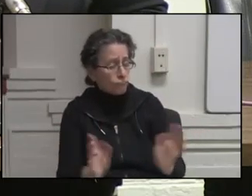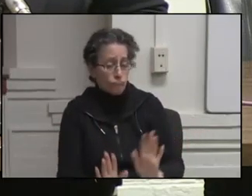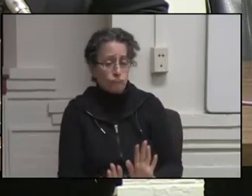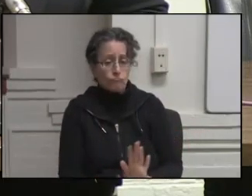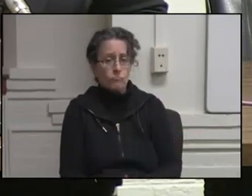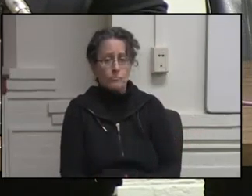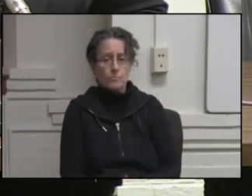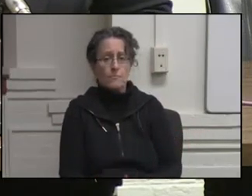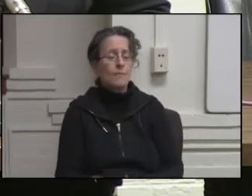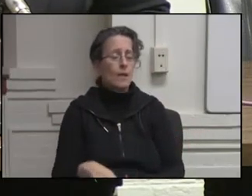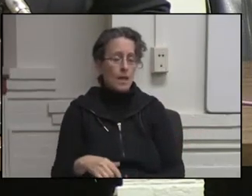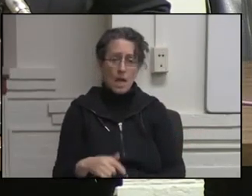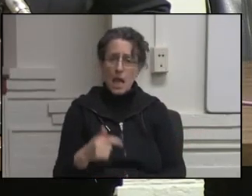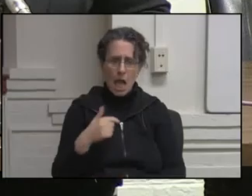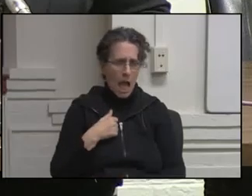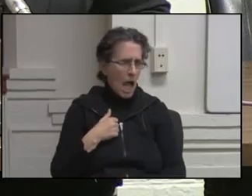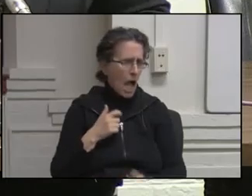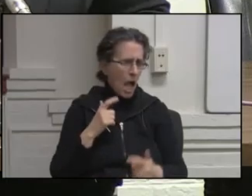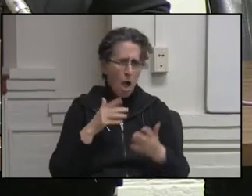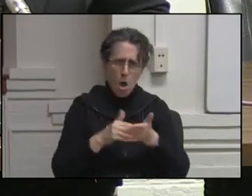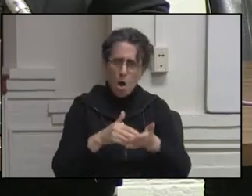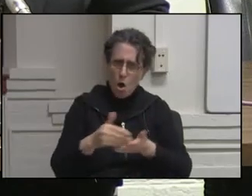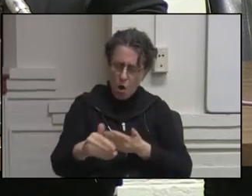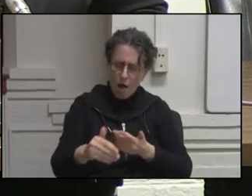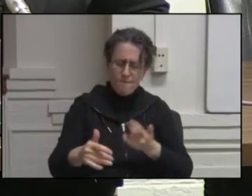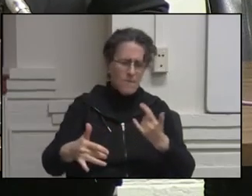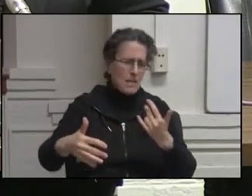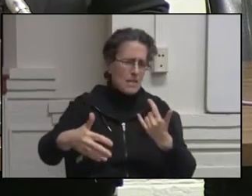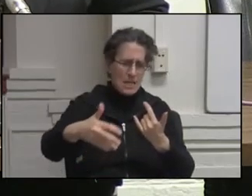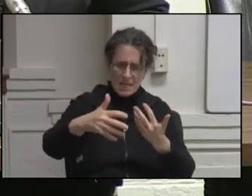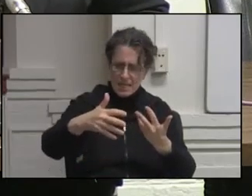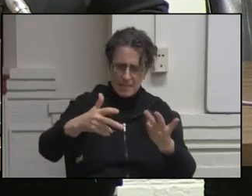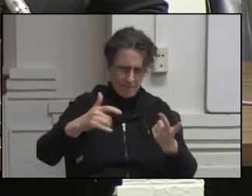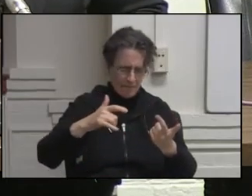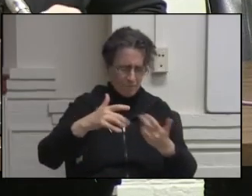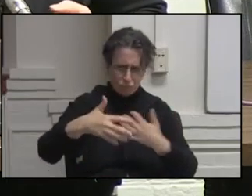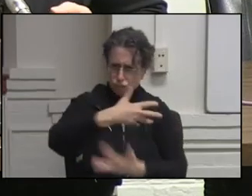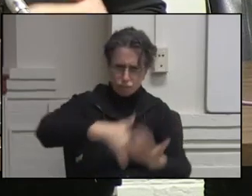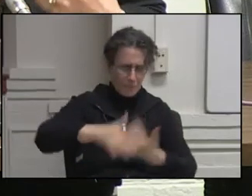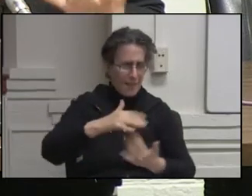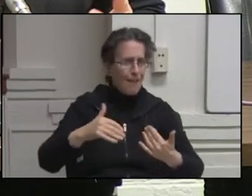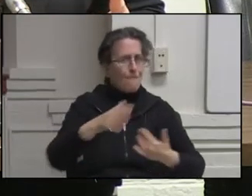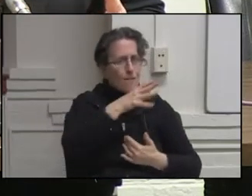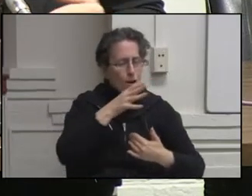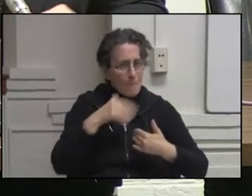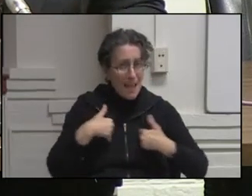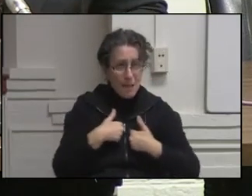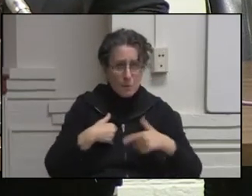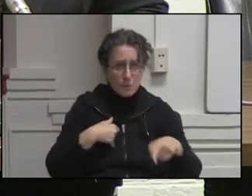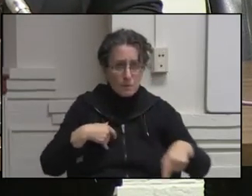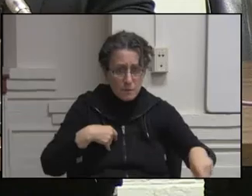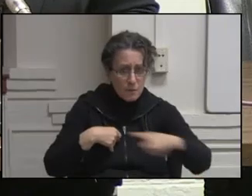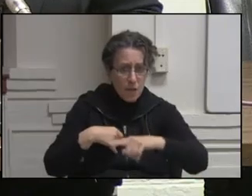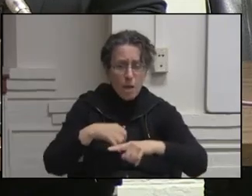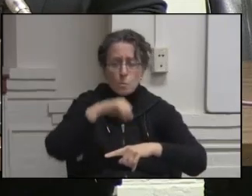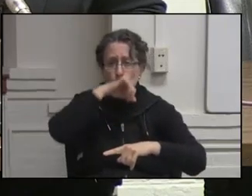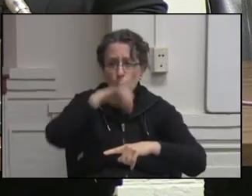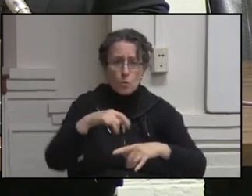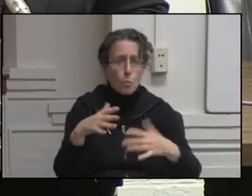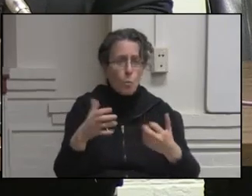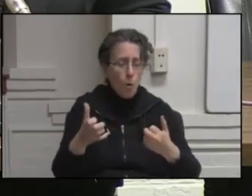I'm around many farm animals, and they love to be touched, and from my experience, and